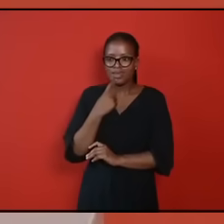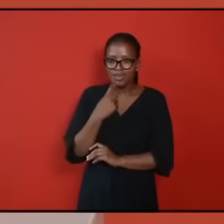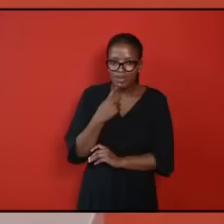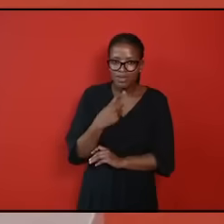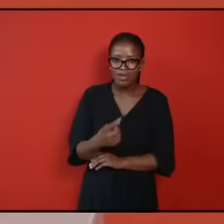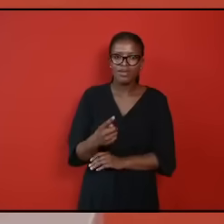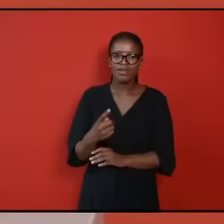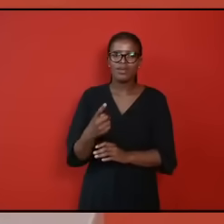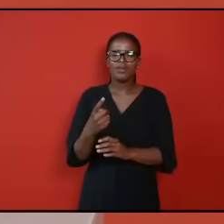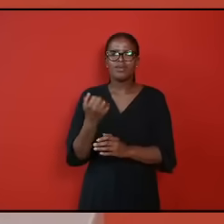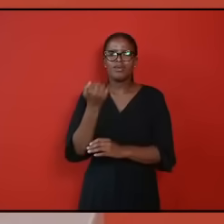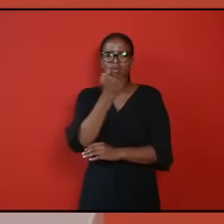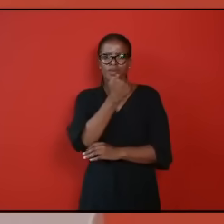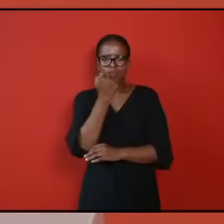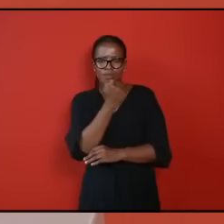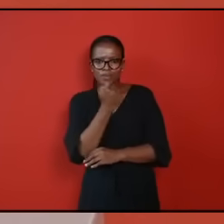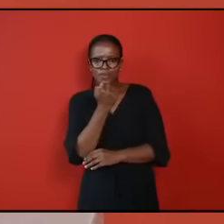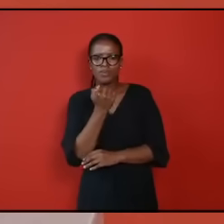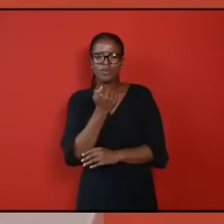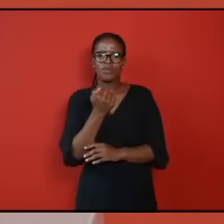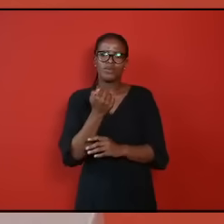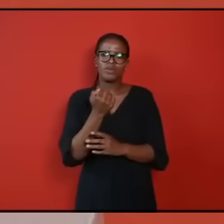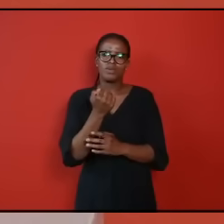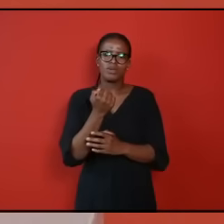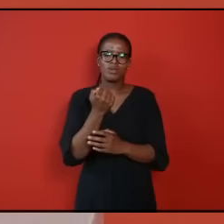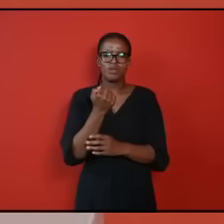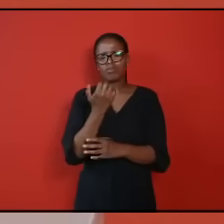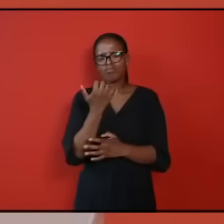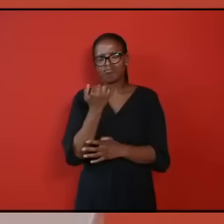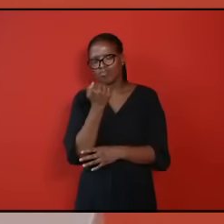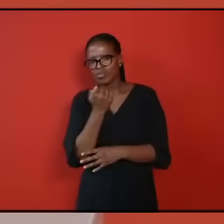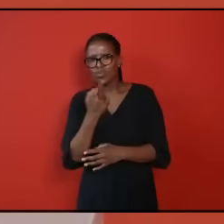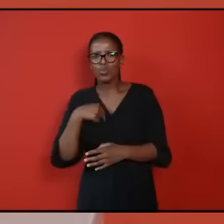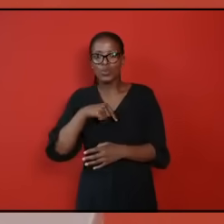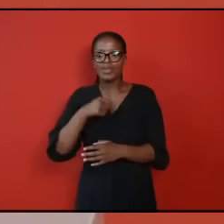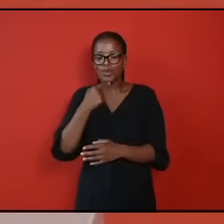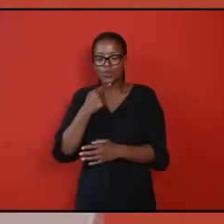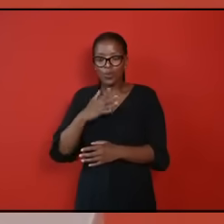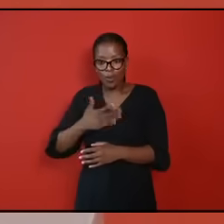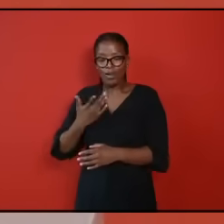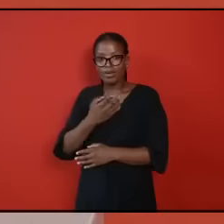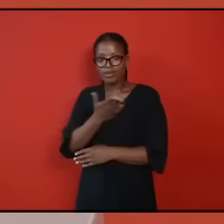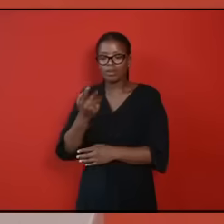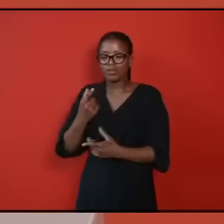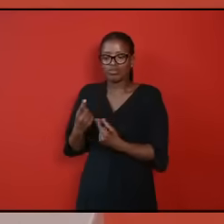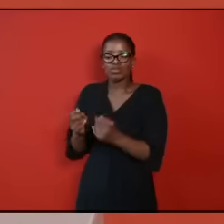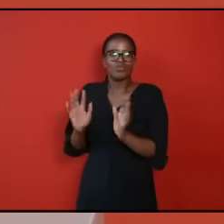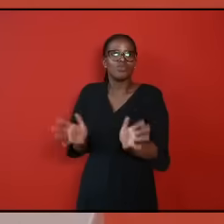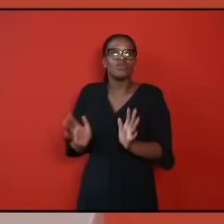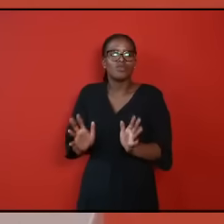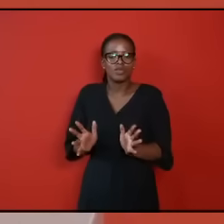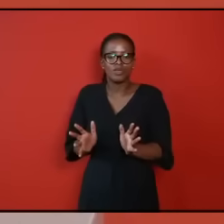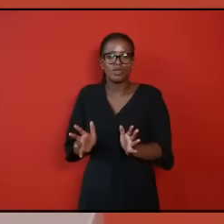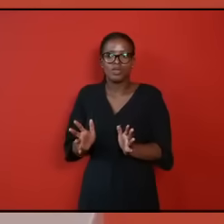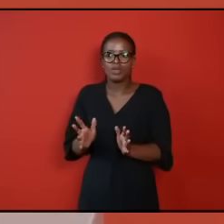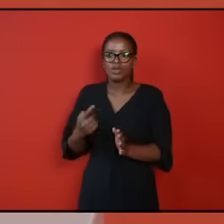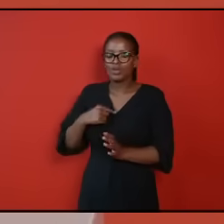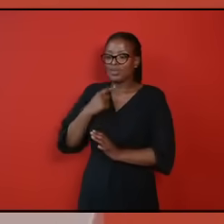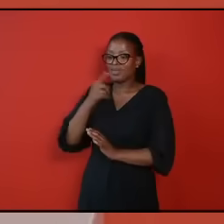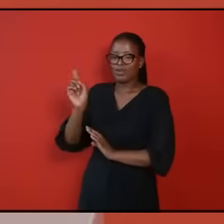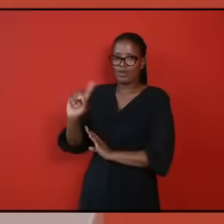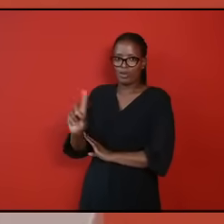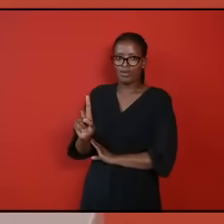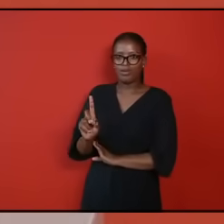sanitary pads. And there were two things, sanitary pads and something, I can't remember, which they did. And we said to